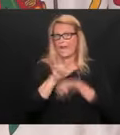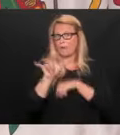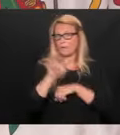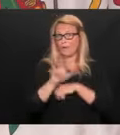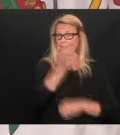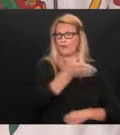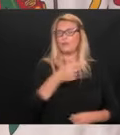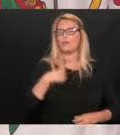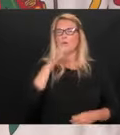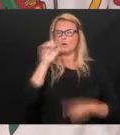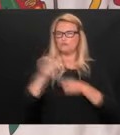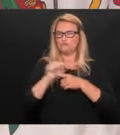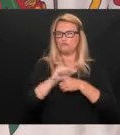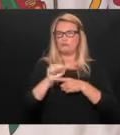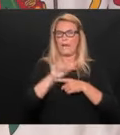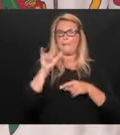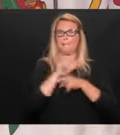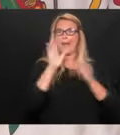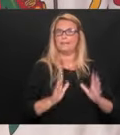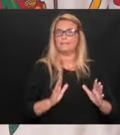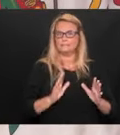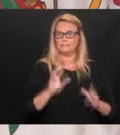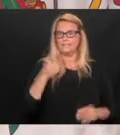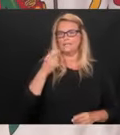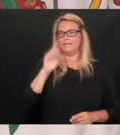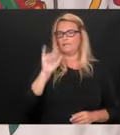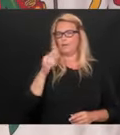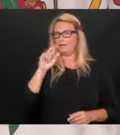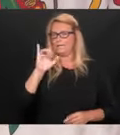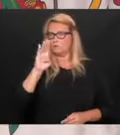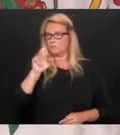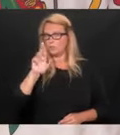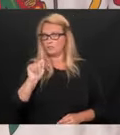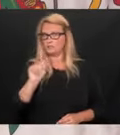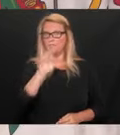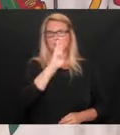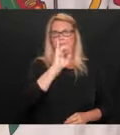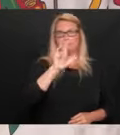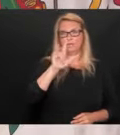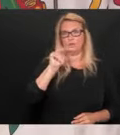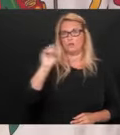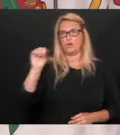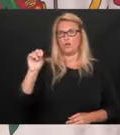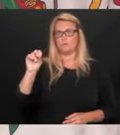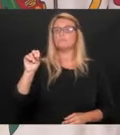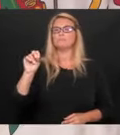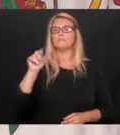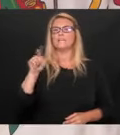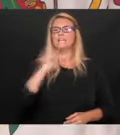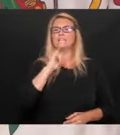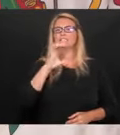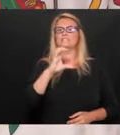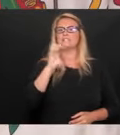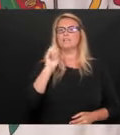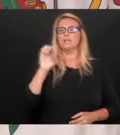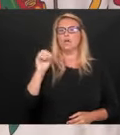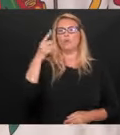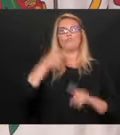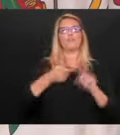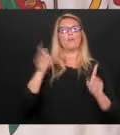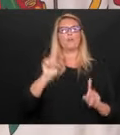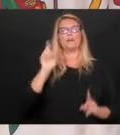I thank President Gary Gilbert. And Bill No is the CEO of NetJets.